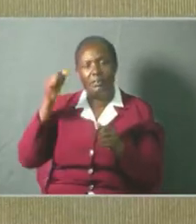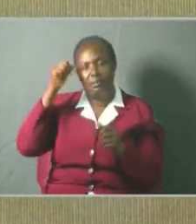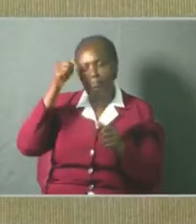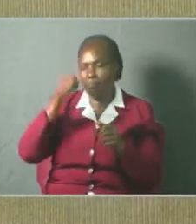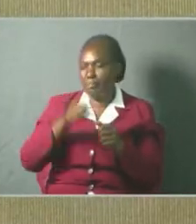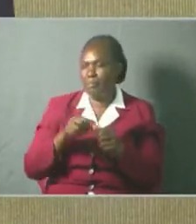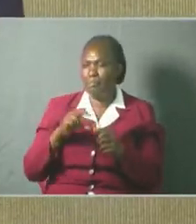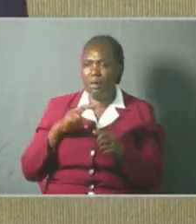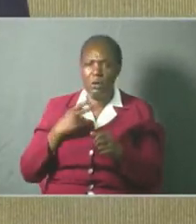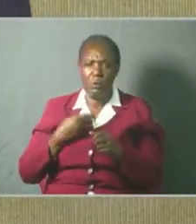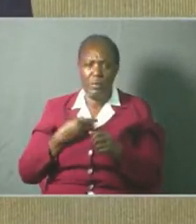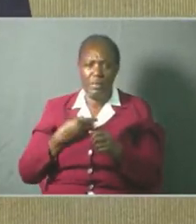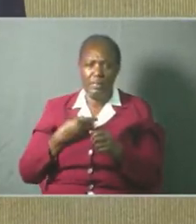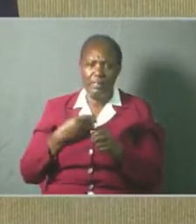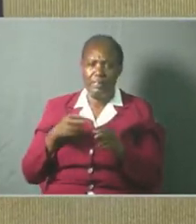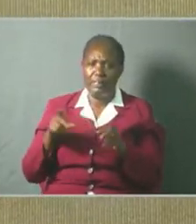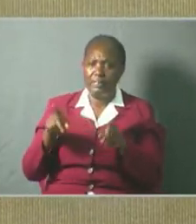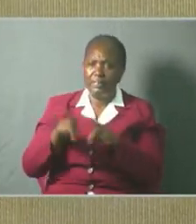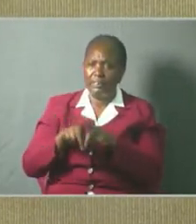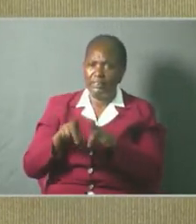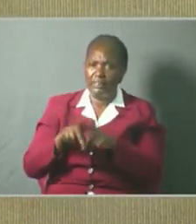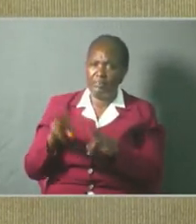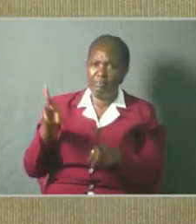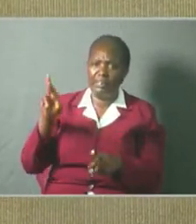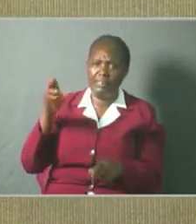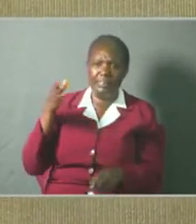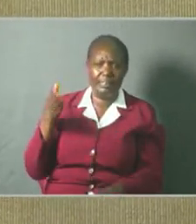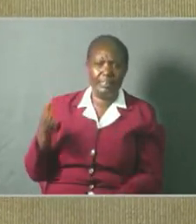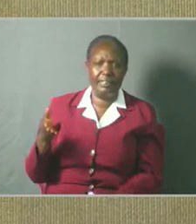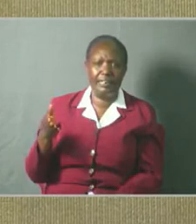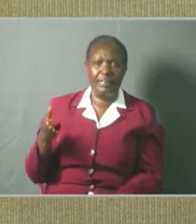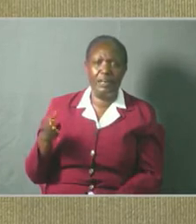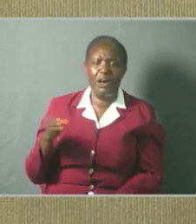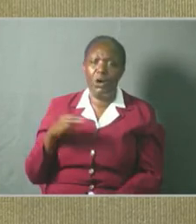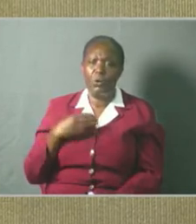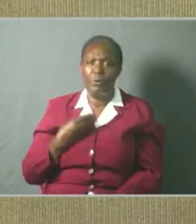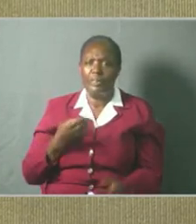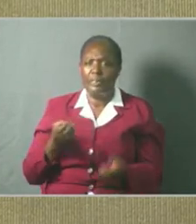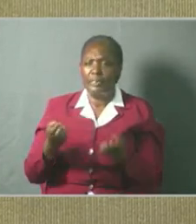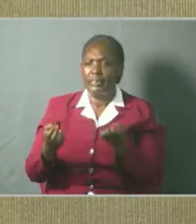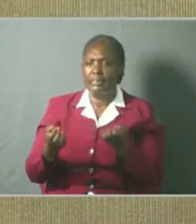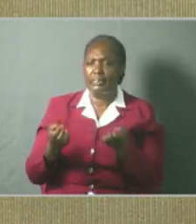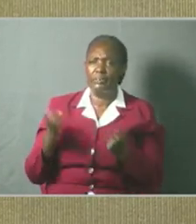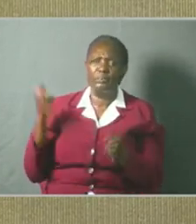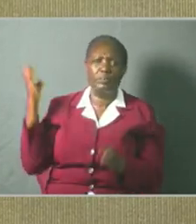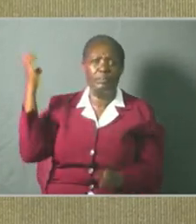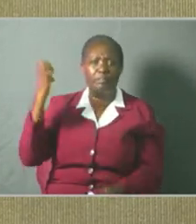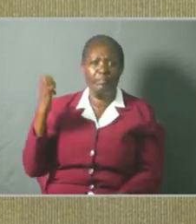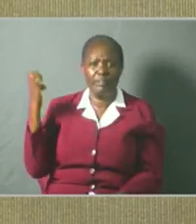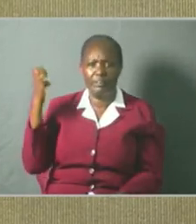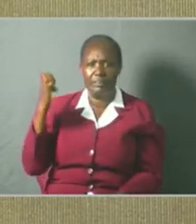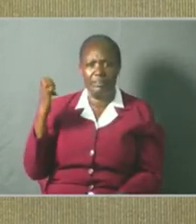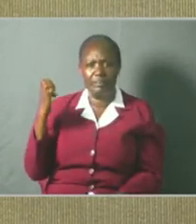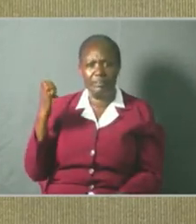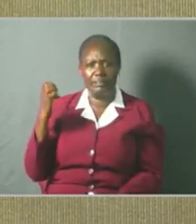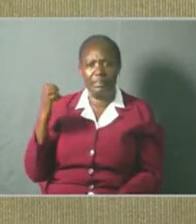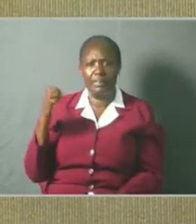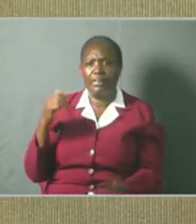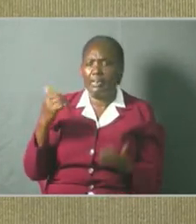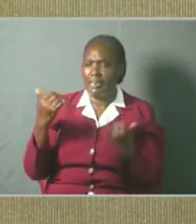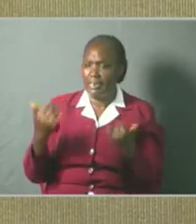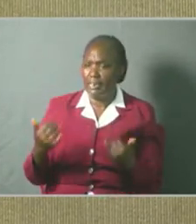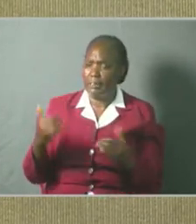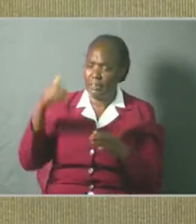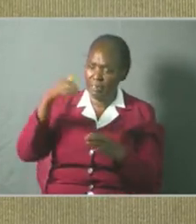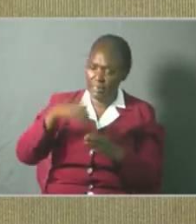As Lavingtonians, we are there and we need to be evangelized too. So this afternoon, through the in-church